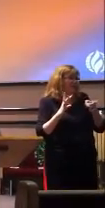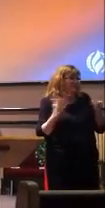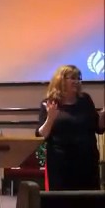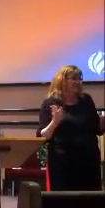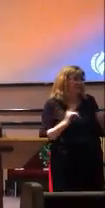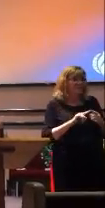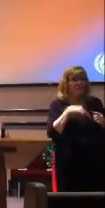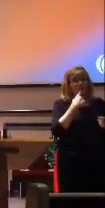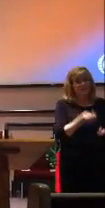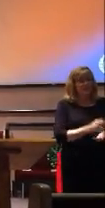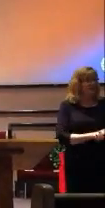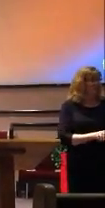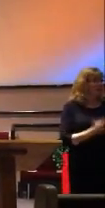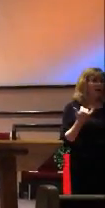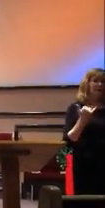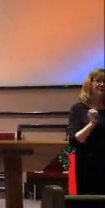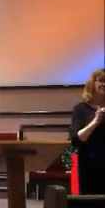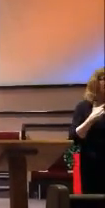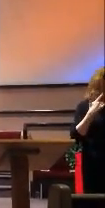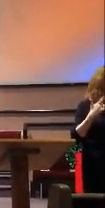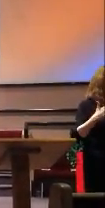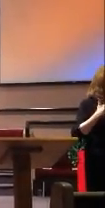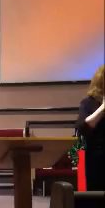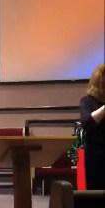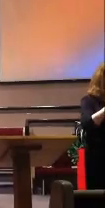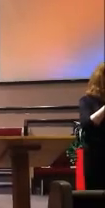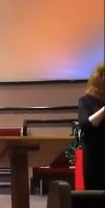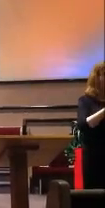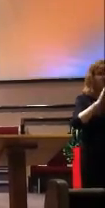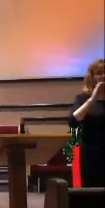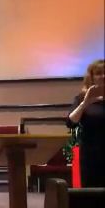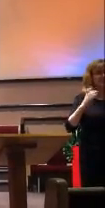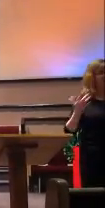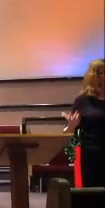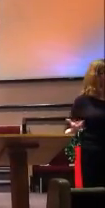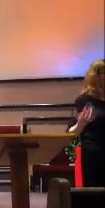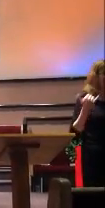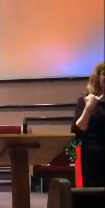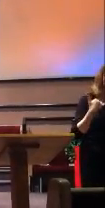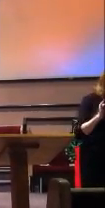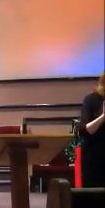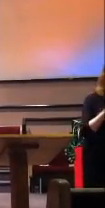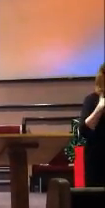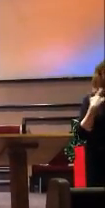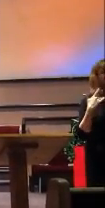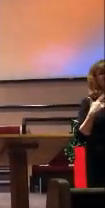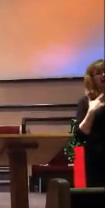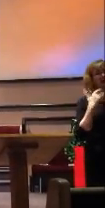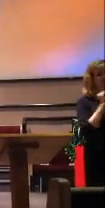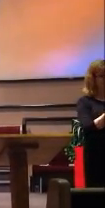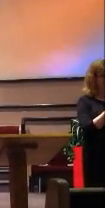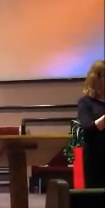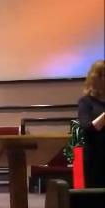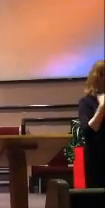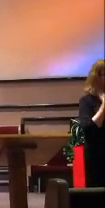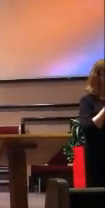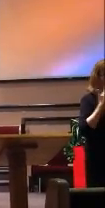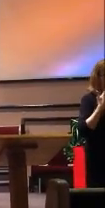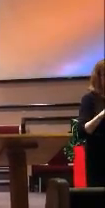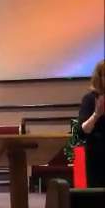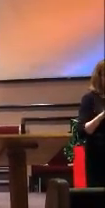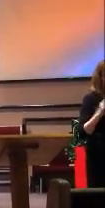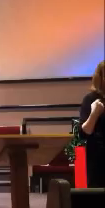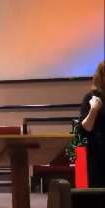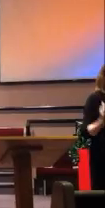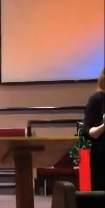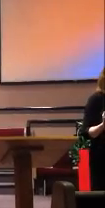But I got to tell you, I'm still excited about MCC. I'm still excited about the work that we've done, and